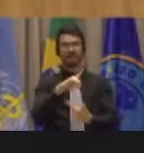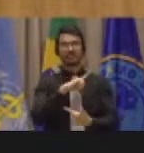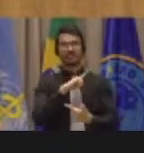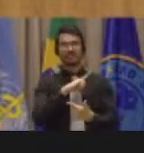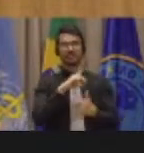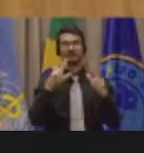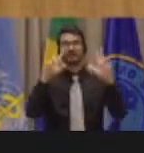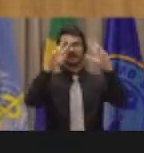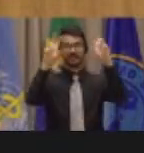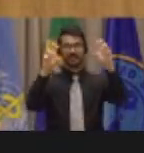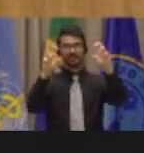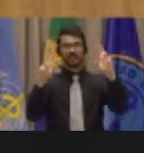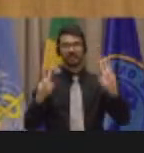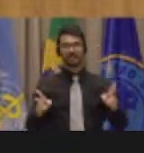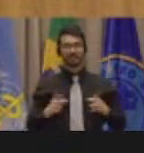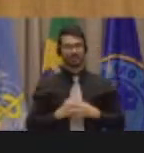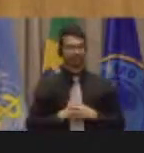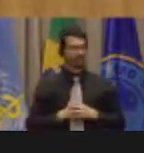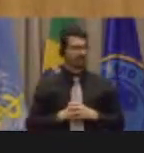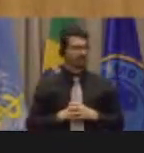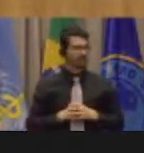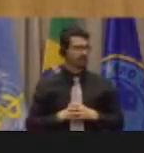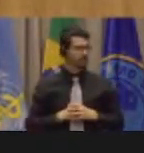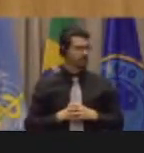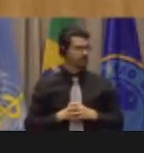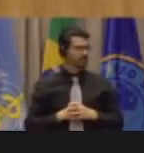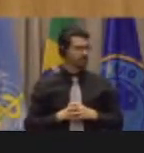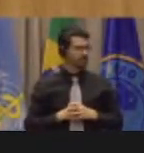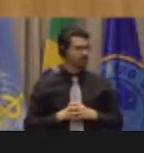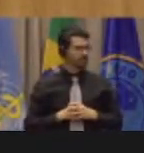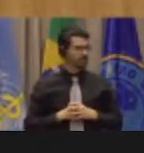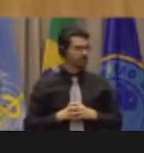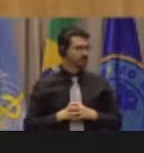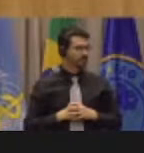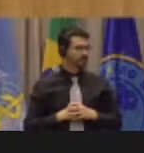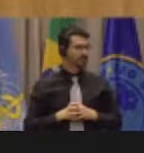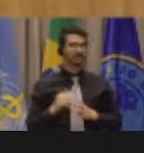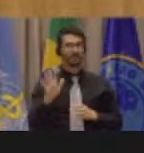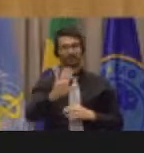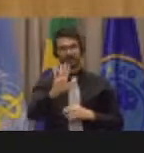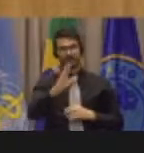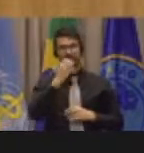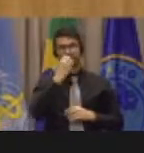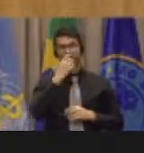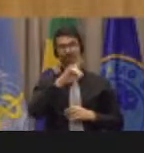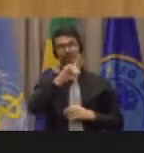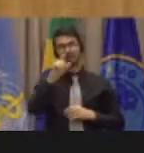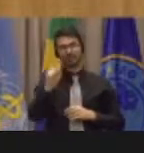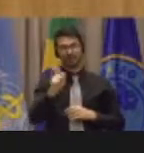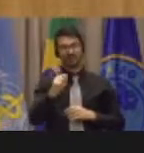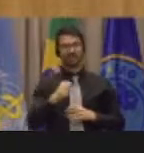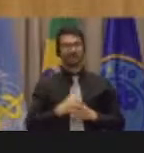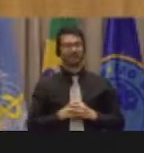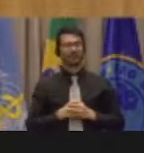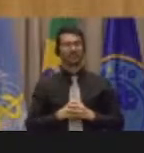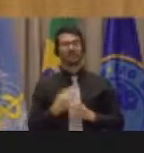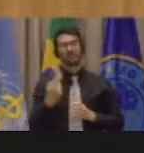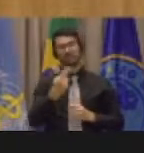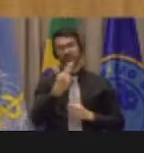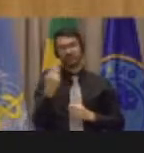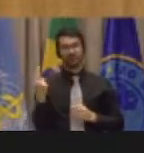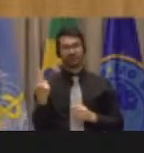please, Dr. Ronaldo, you can start your presentation. Good morning.